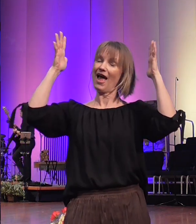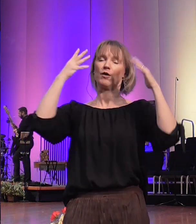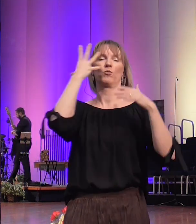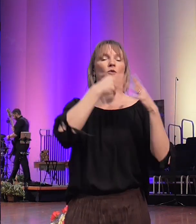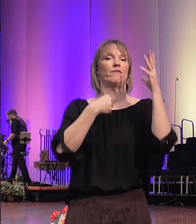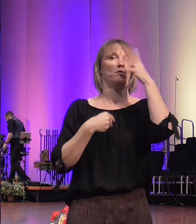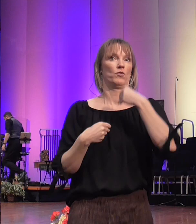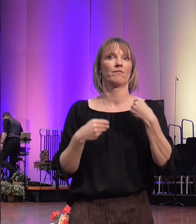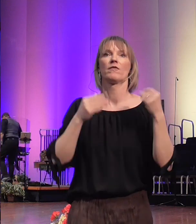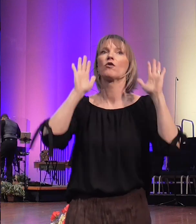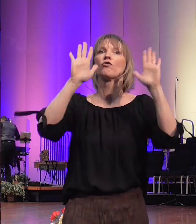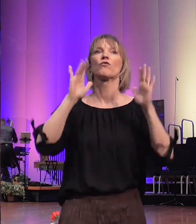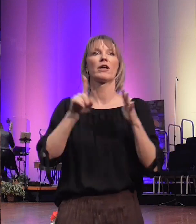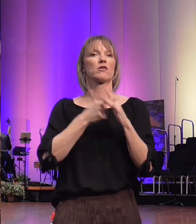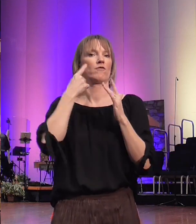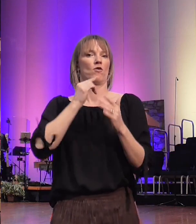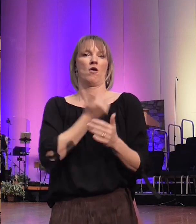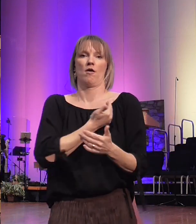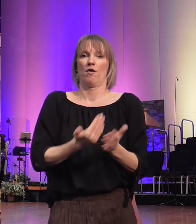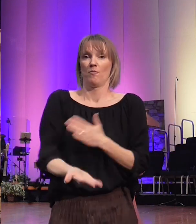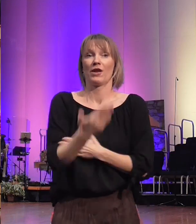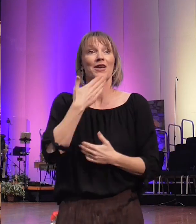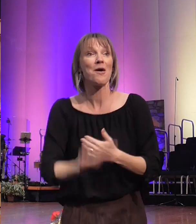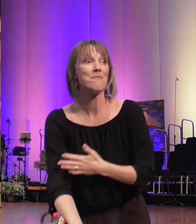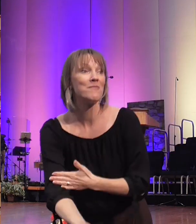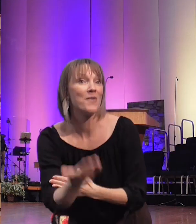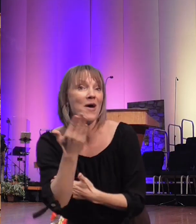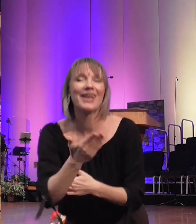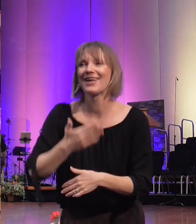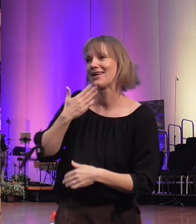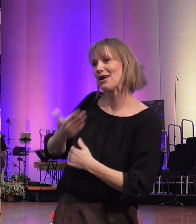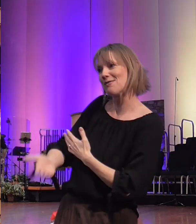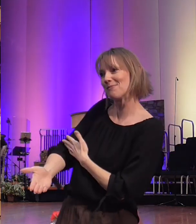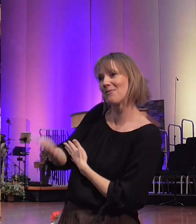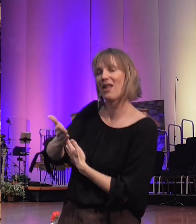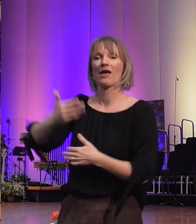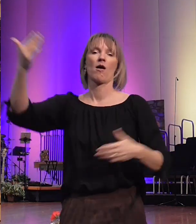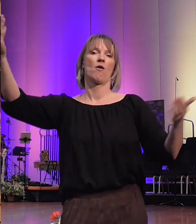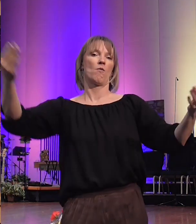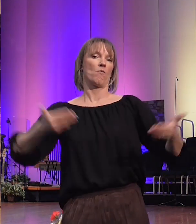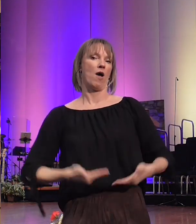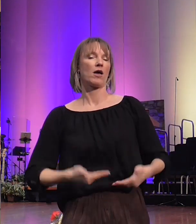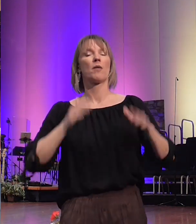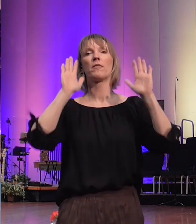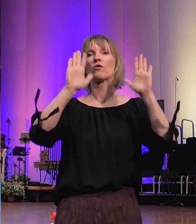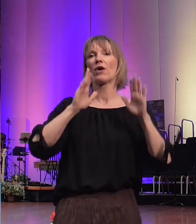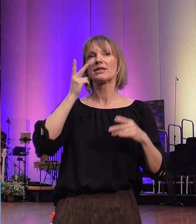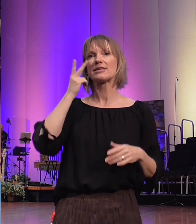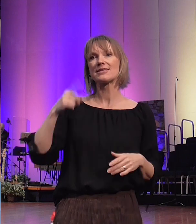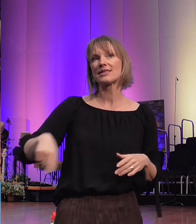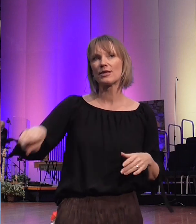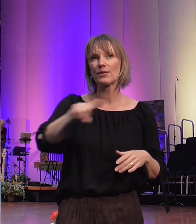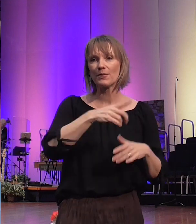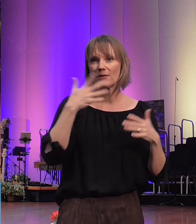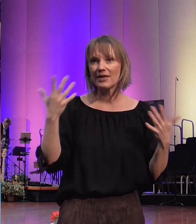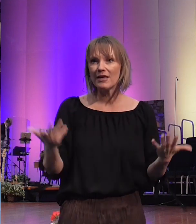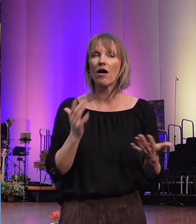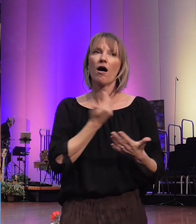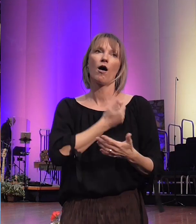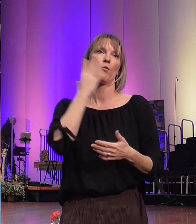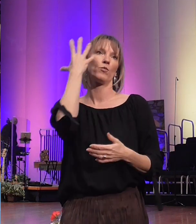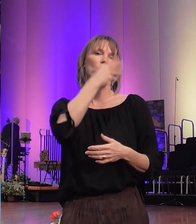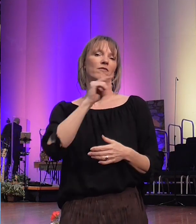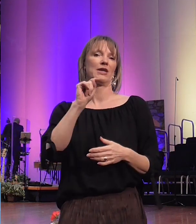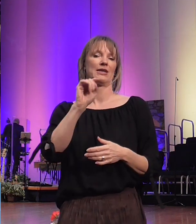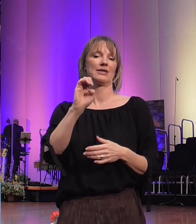you. Great start to our morning. Good morning. Welcome. So great to see all of you here in our beautiful